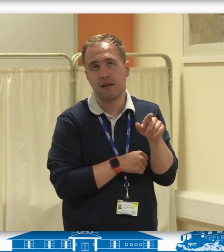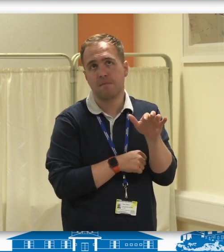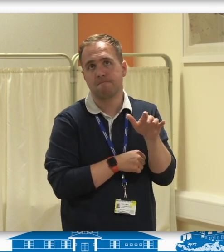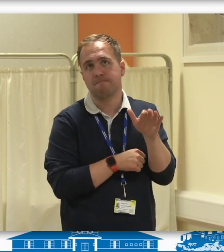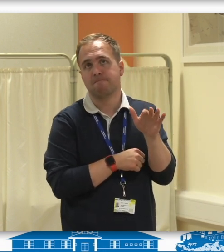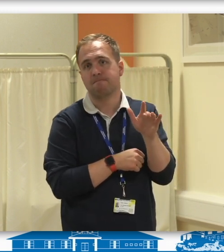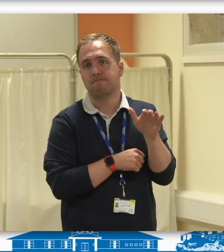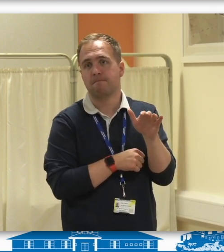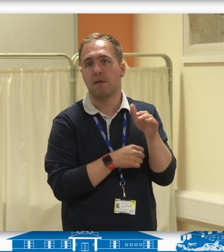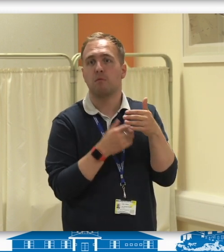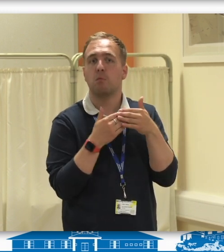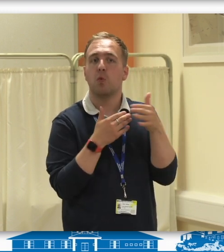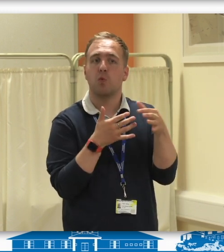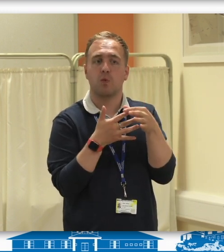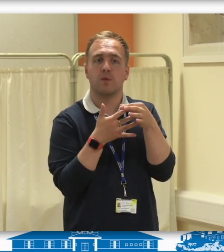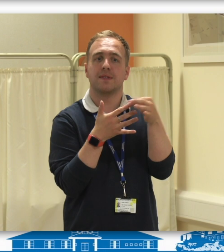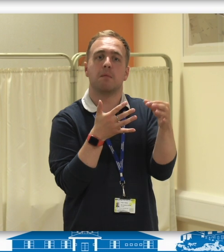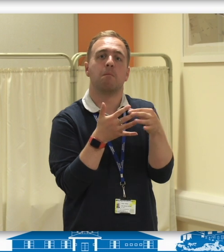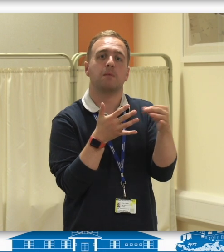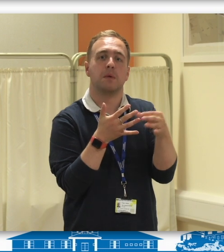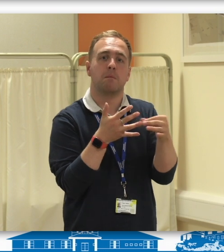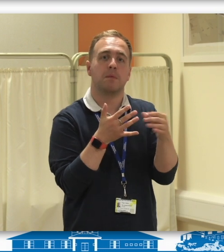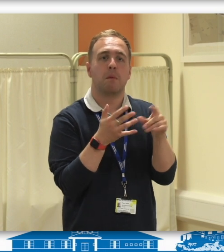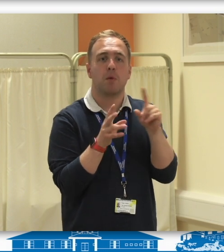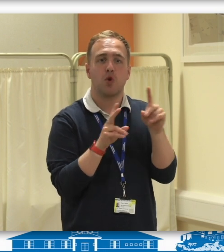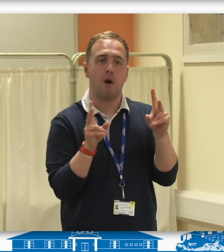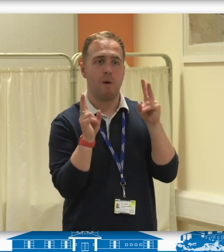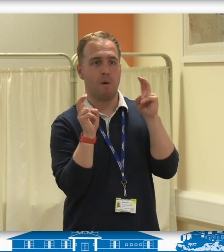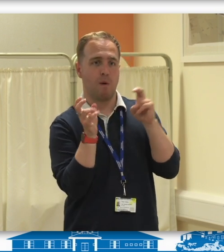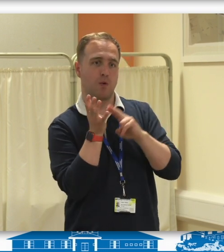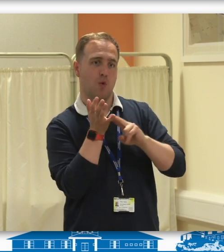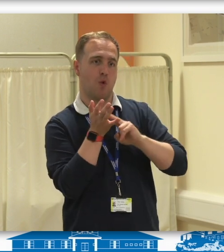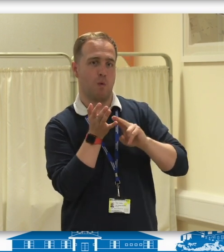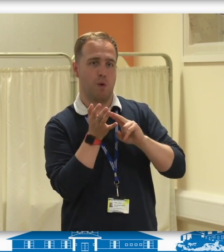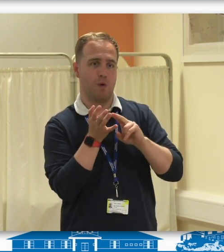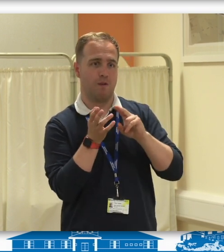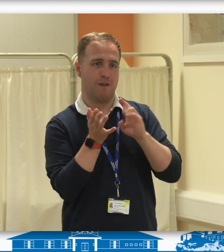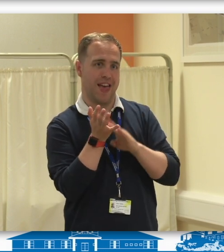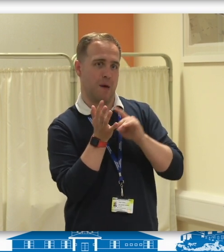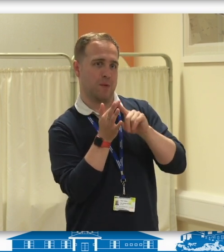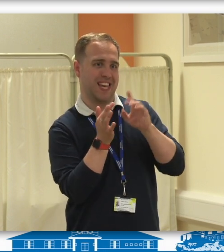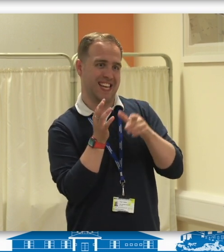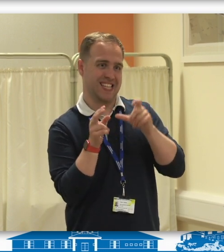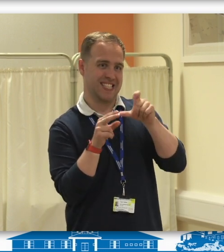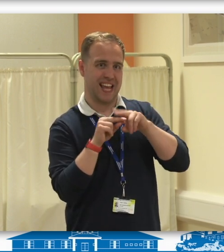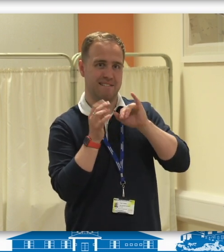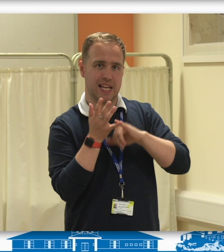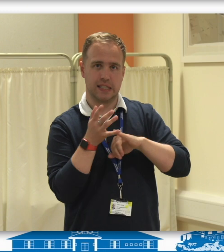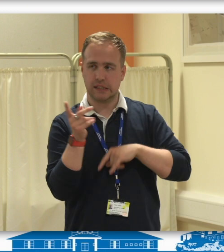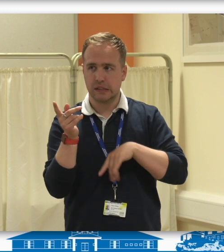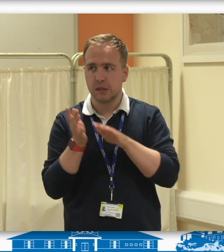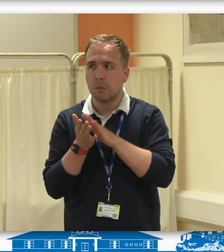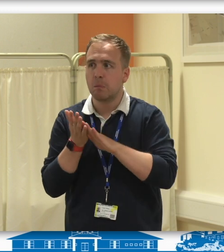more symptoms that wouldn't be typical for ME/CFS. What do you mean by that?